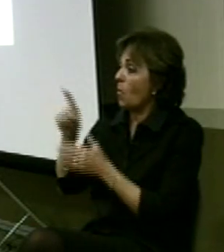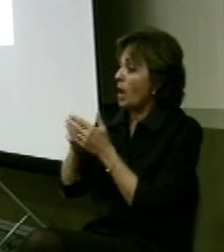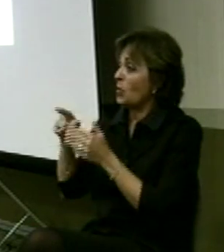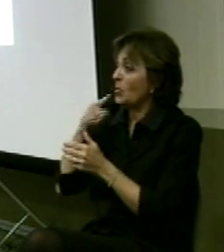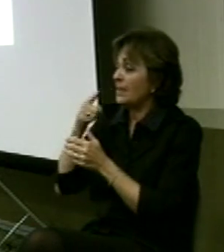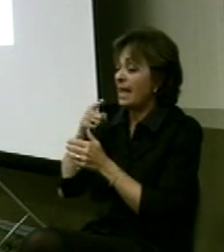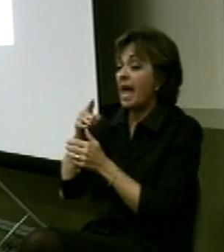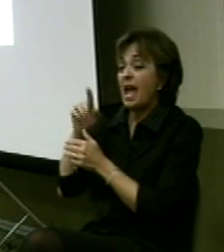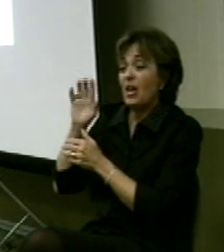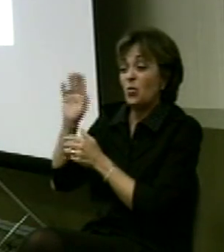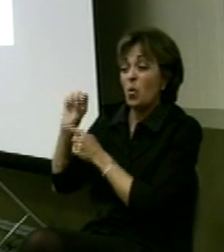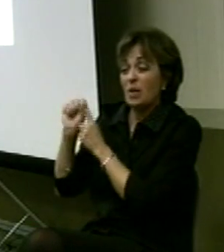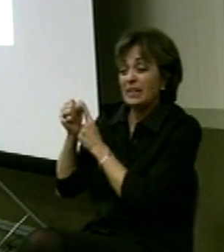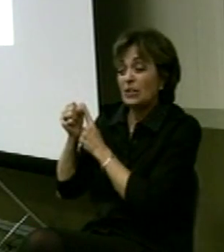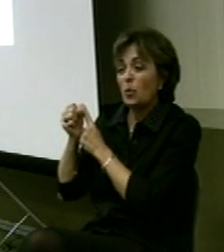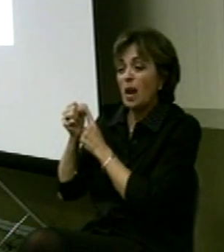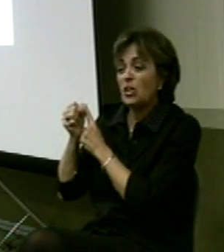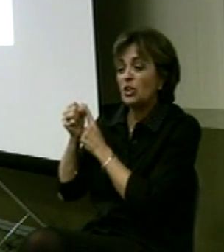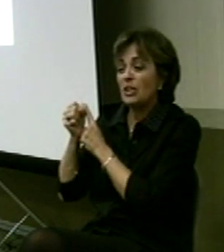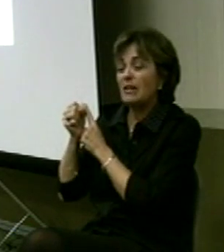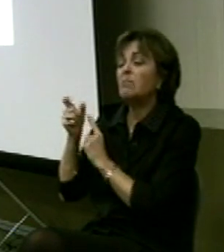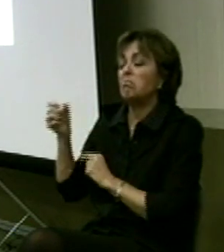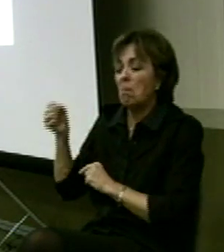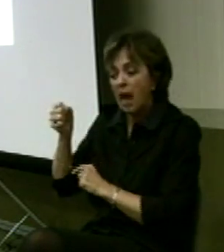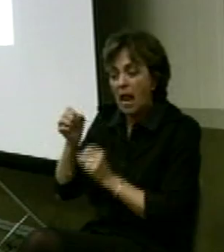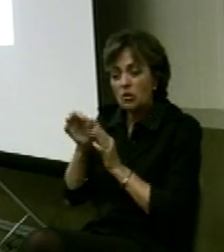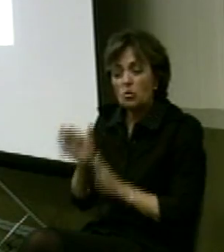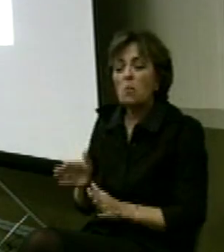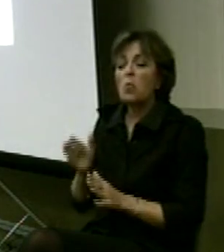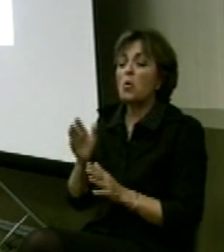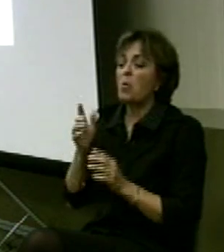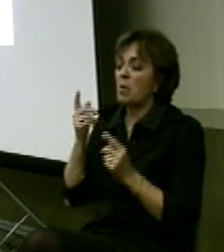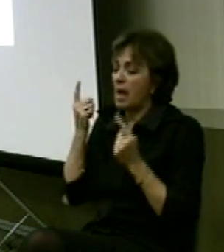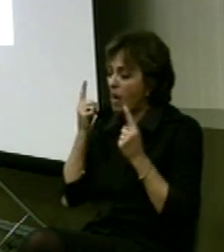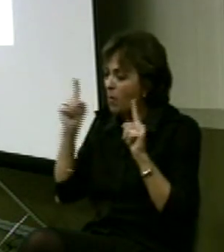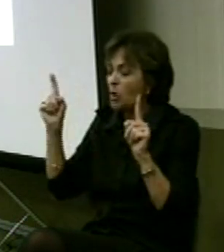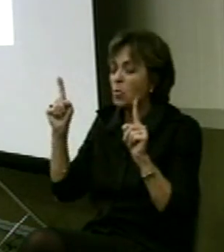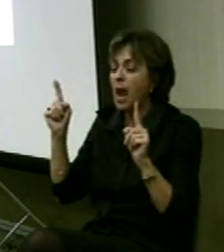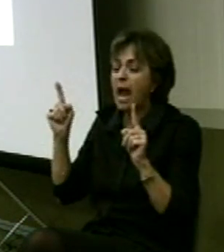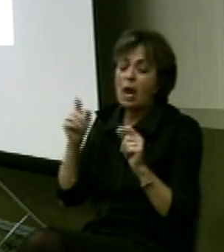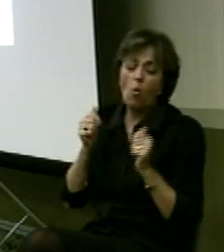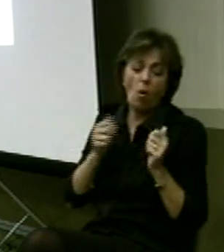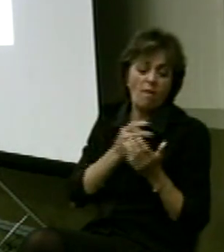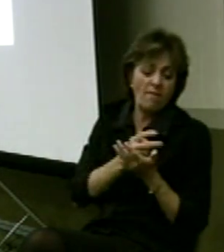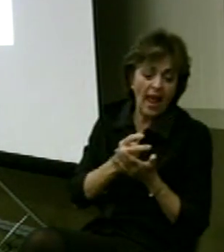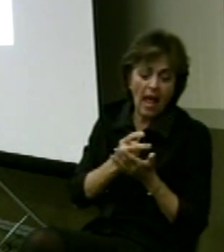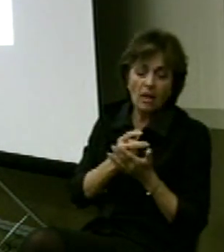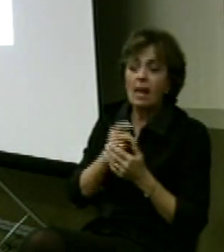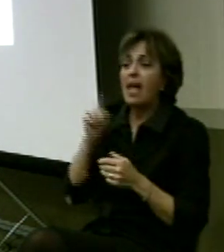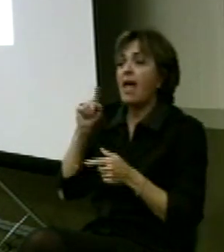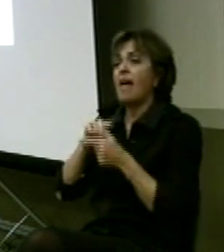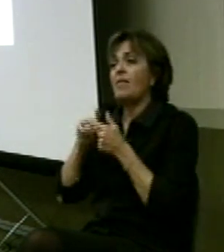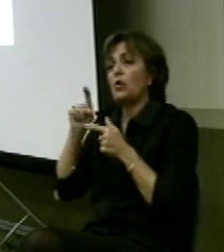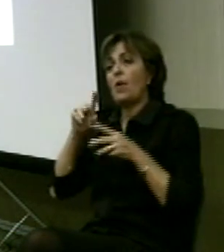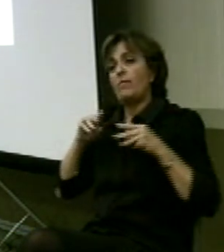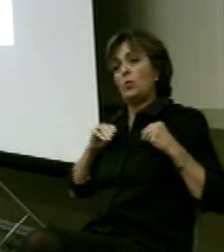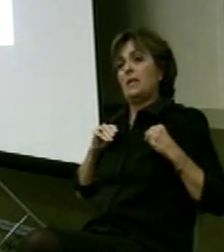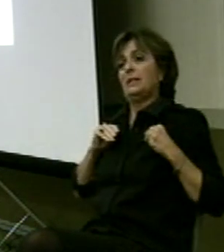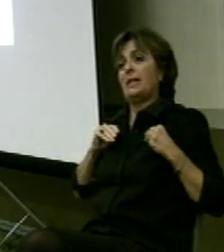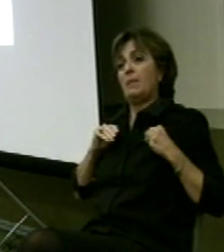first time is an easier thing. He had it, he did great, he didn't, he failed. But you have to